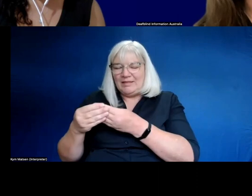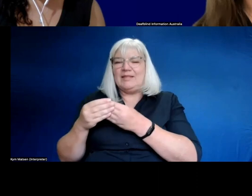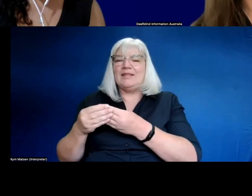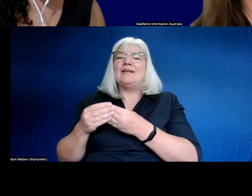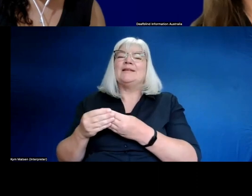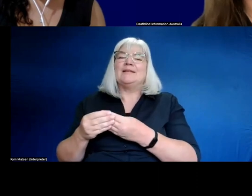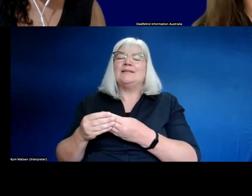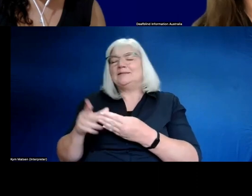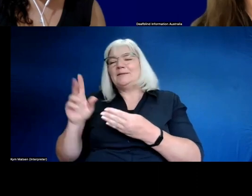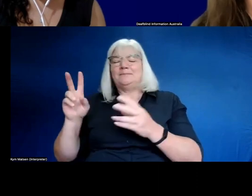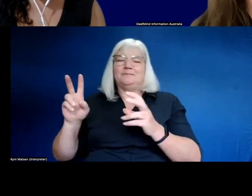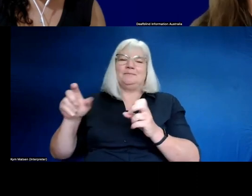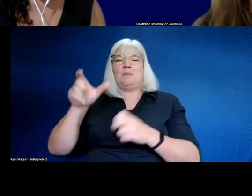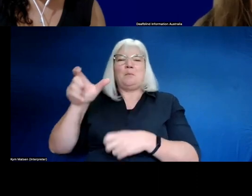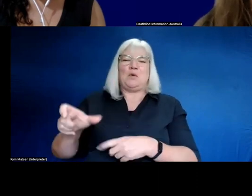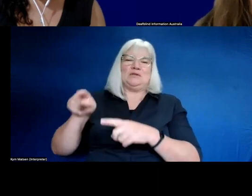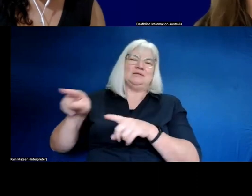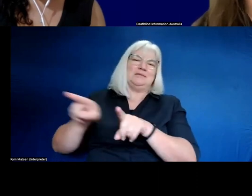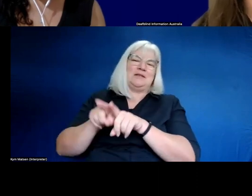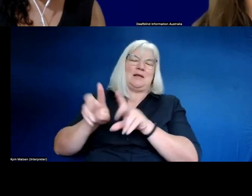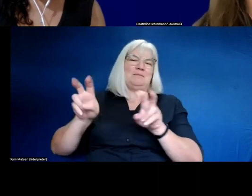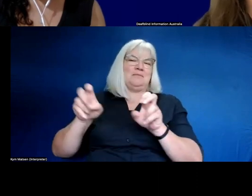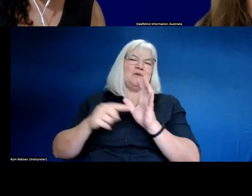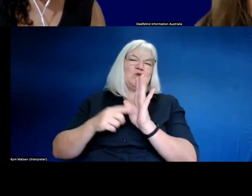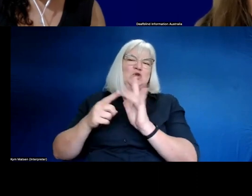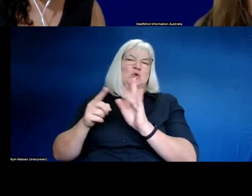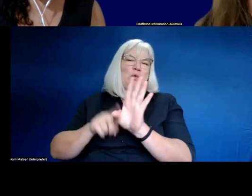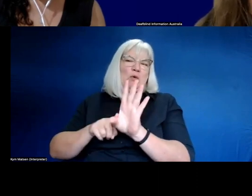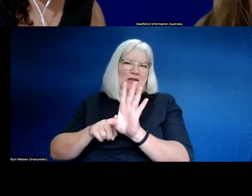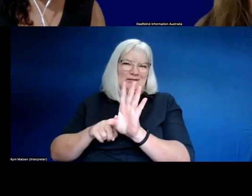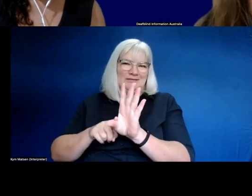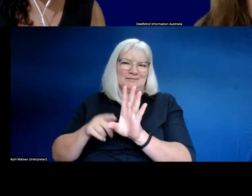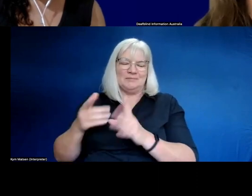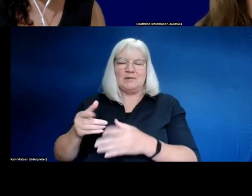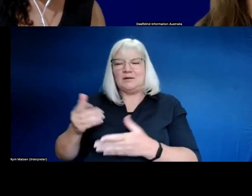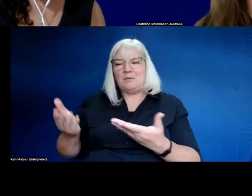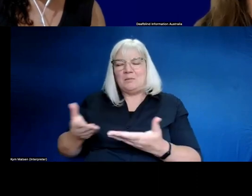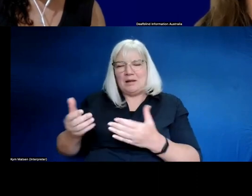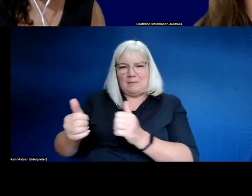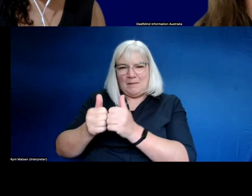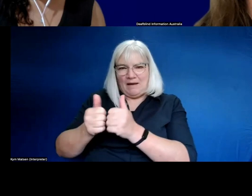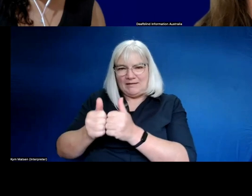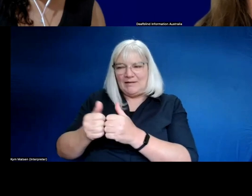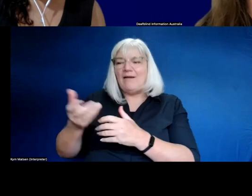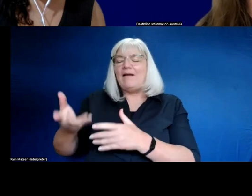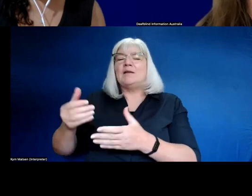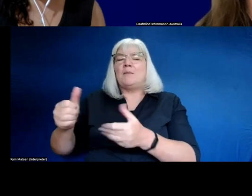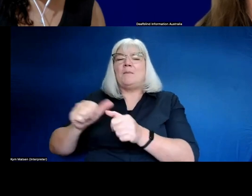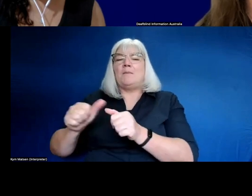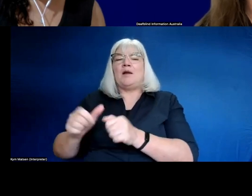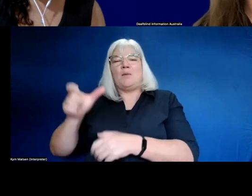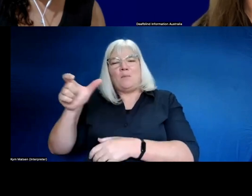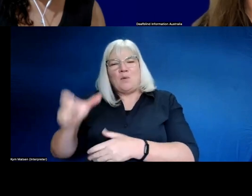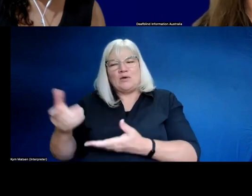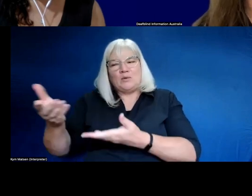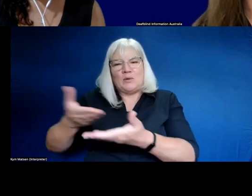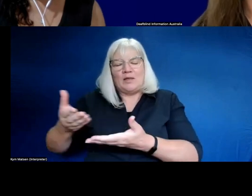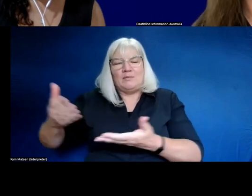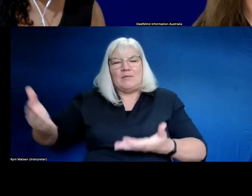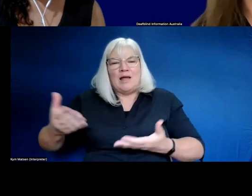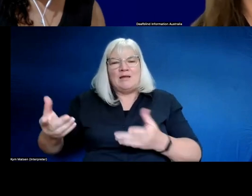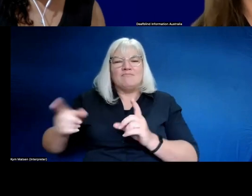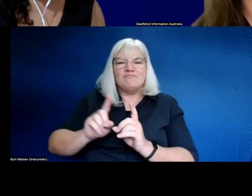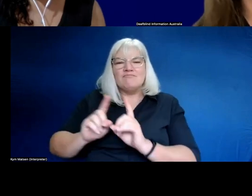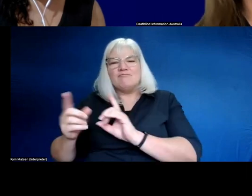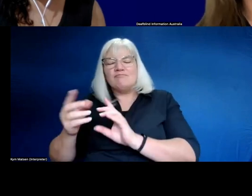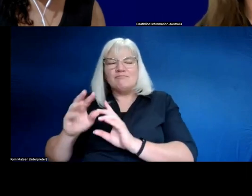toy and play partner than an object, and particularly, you know, early on after those children